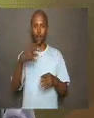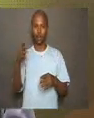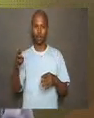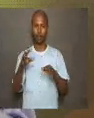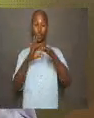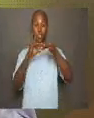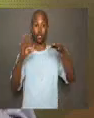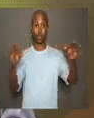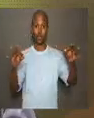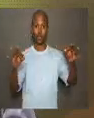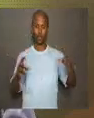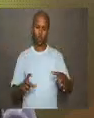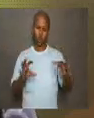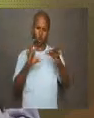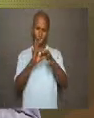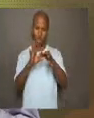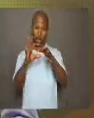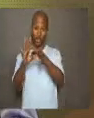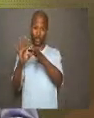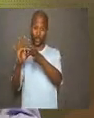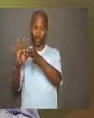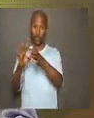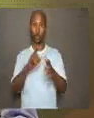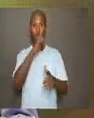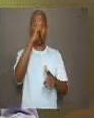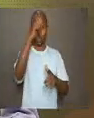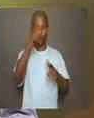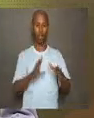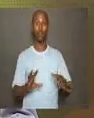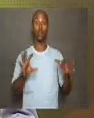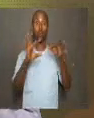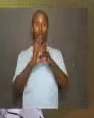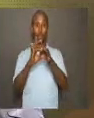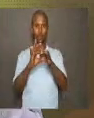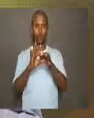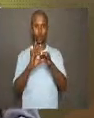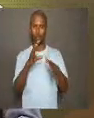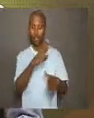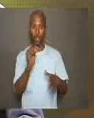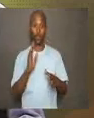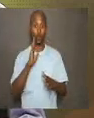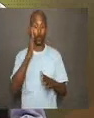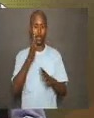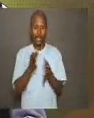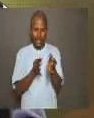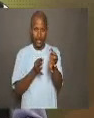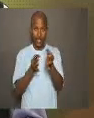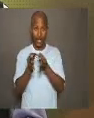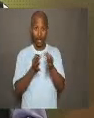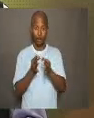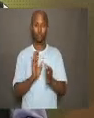statements that are connected by logical connectives, and we will describe